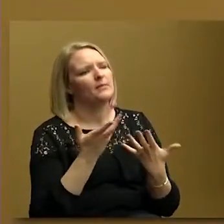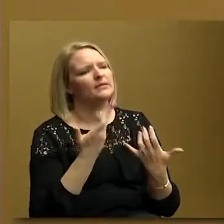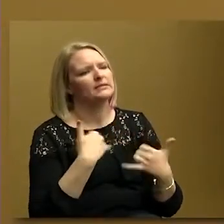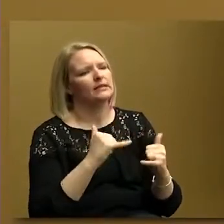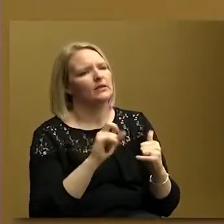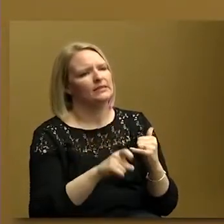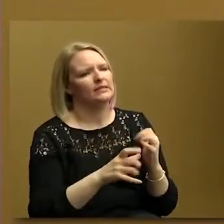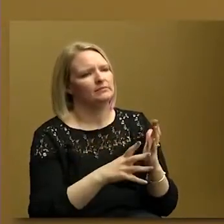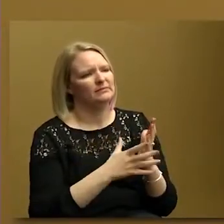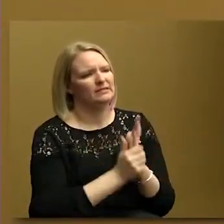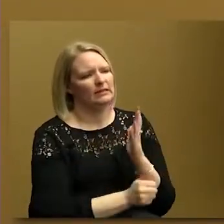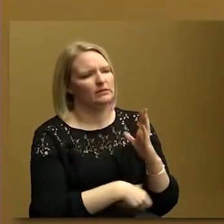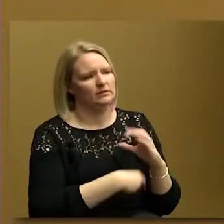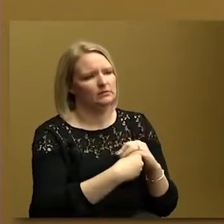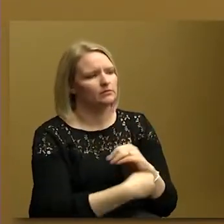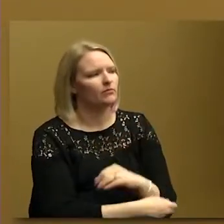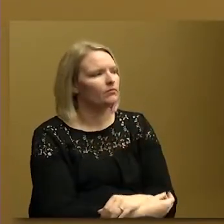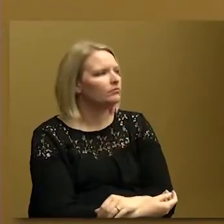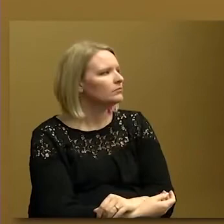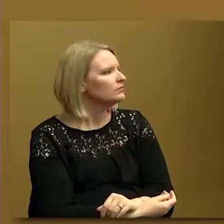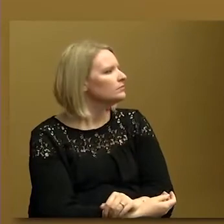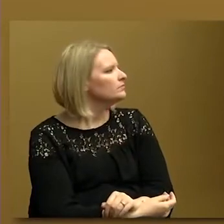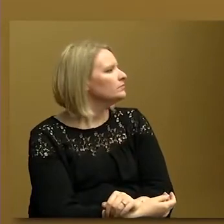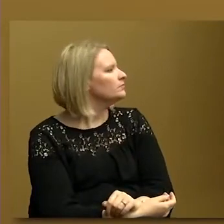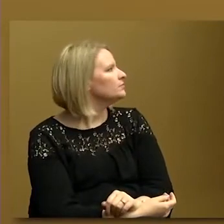Okay? All right.